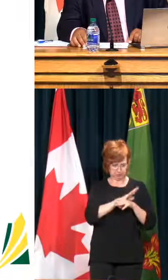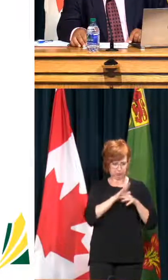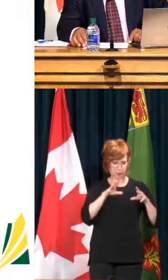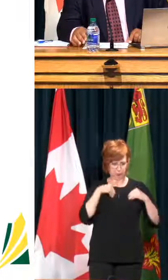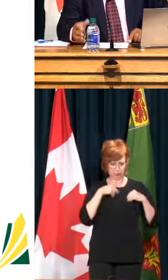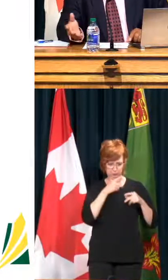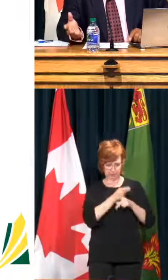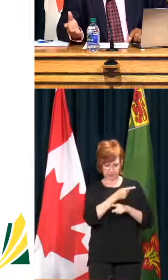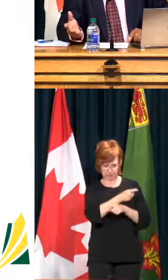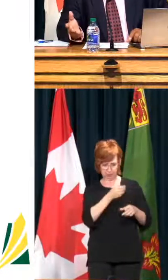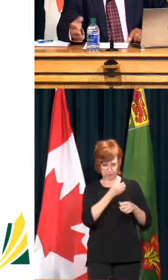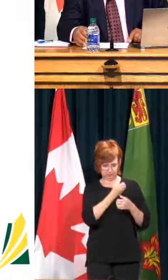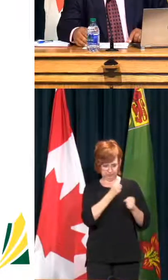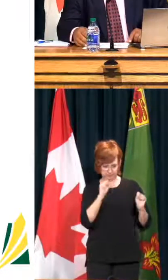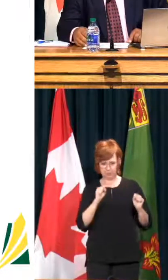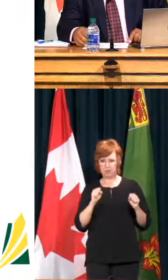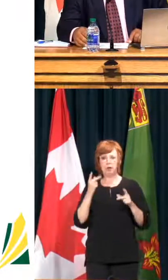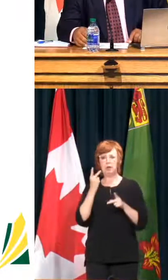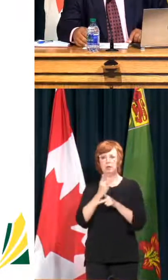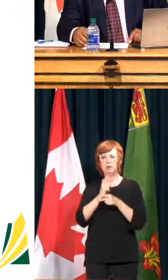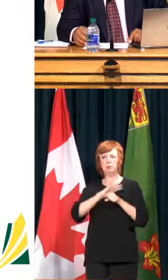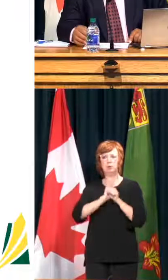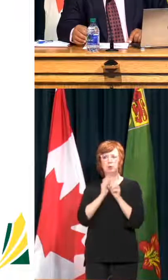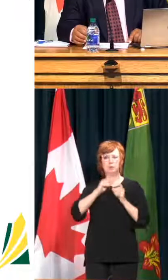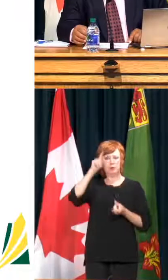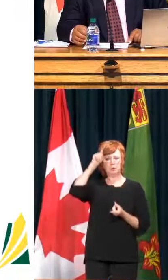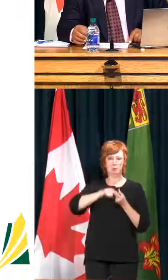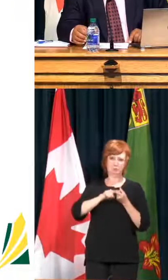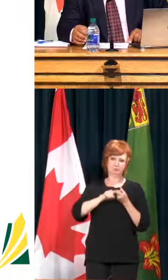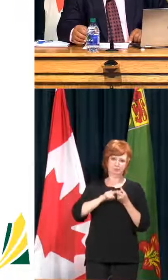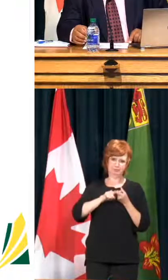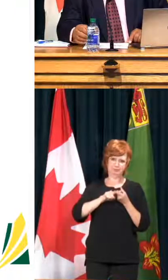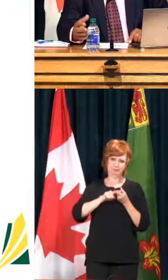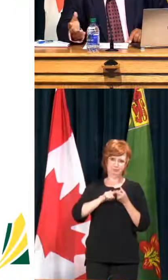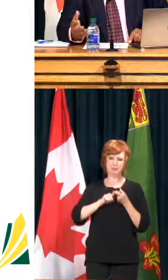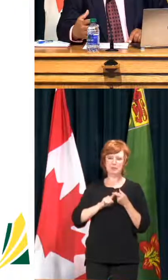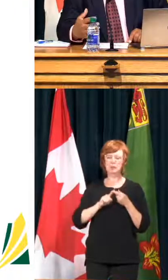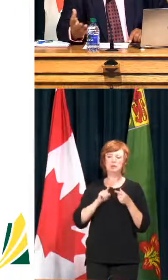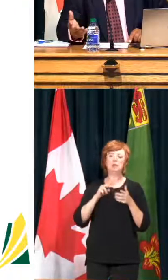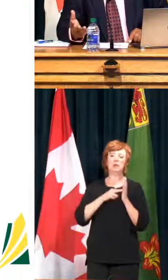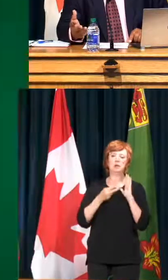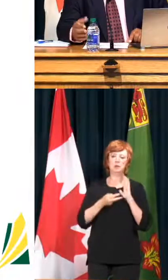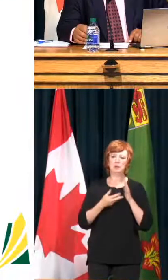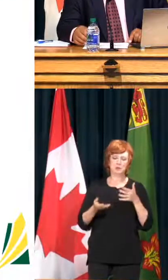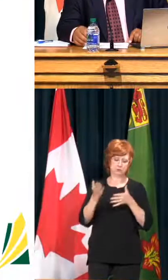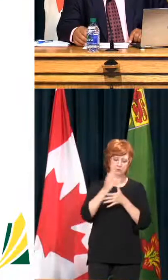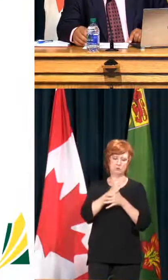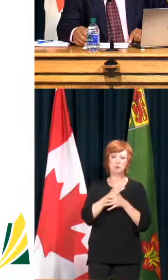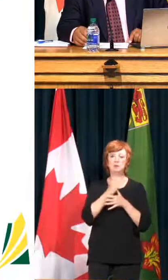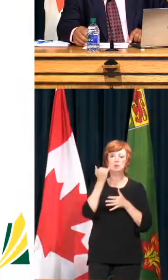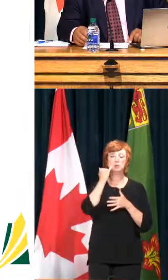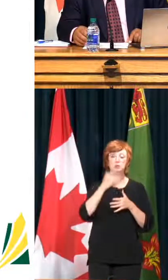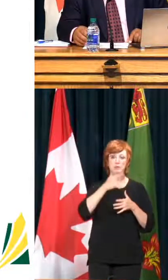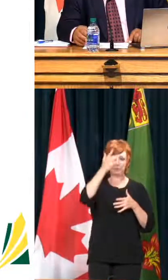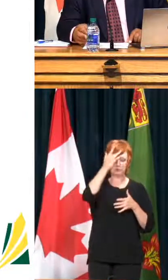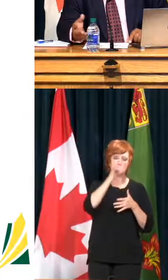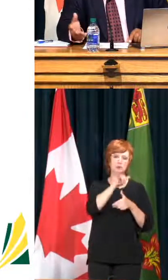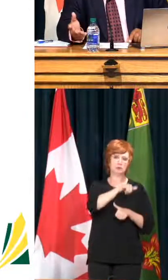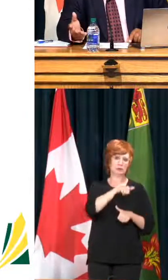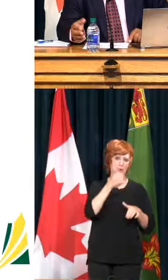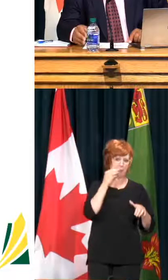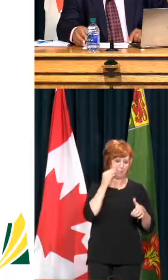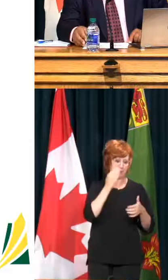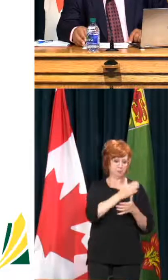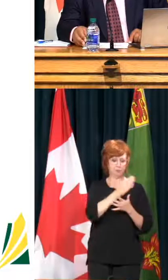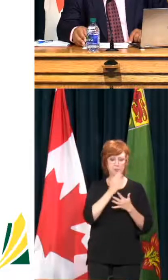low. And that, of course, includes staying home if you're sick, maintaining physical distancing when you're out and about,